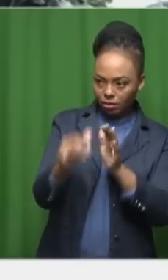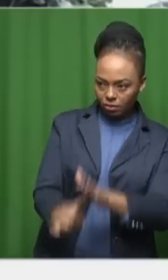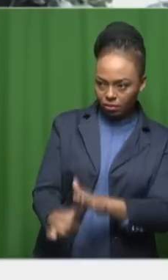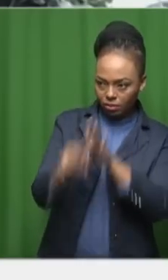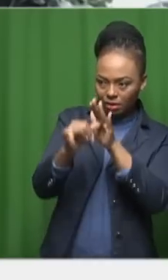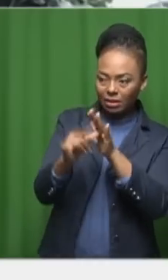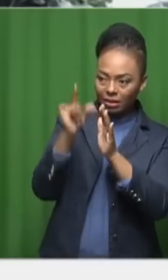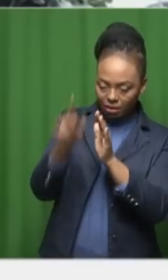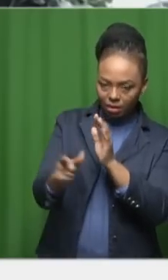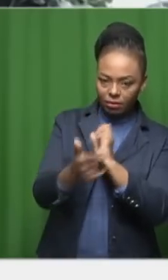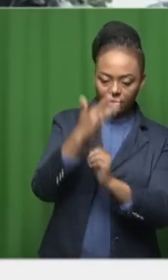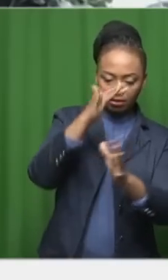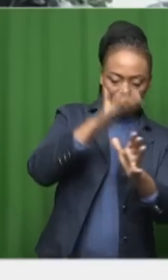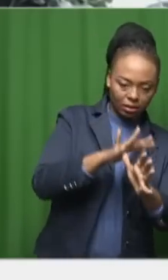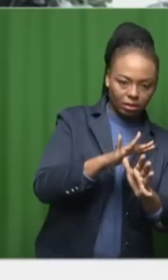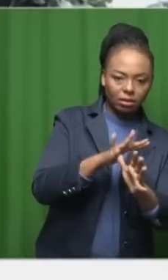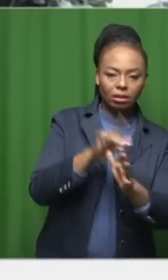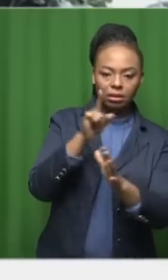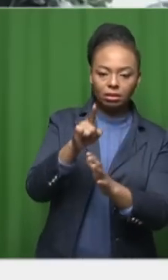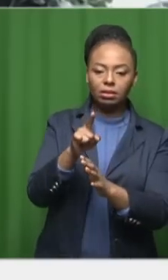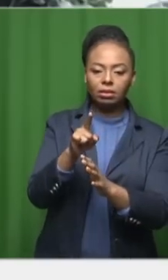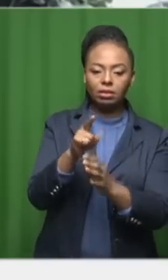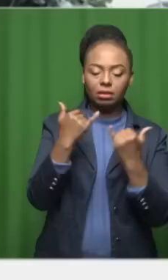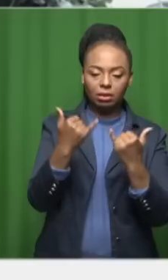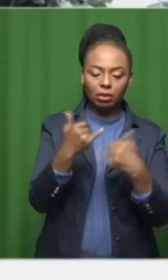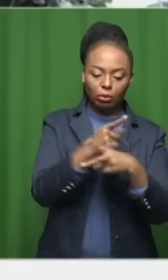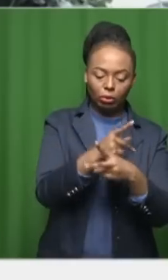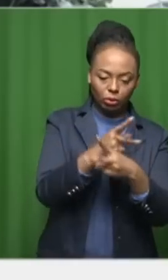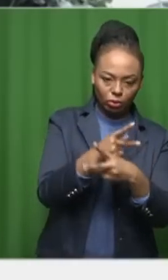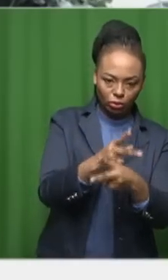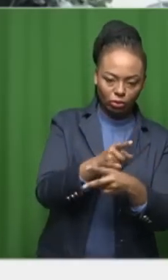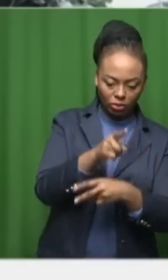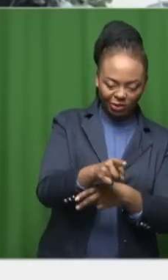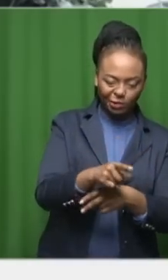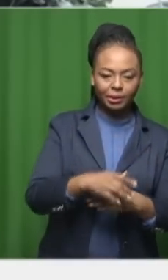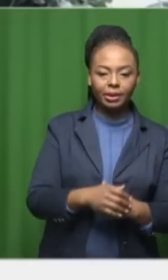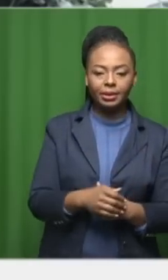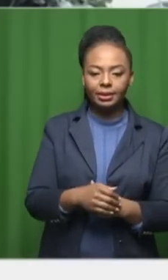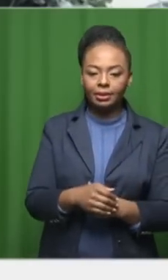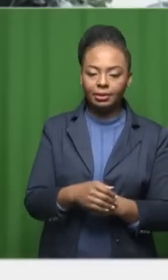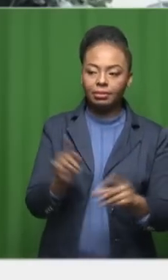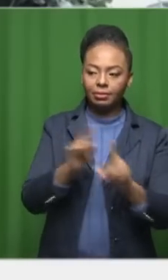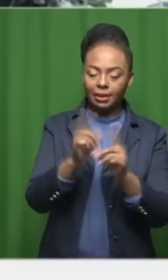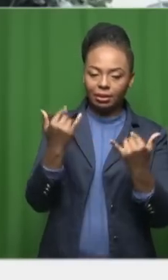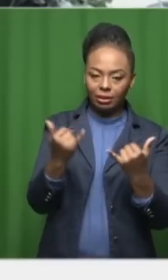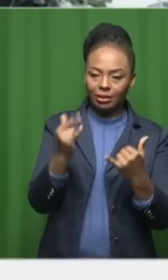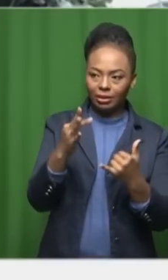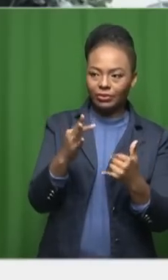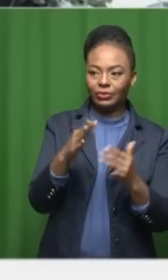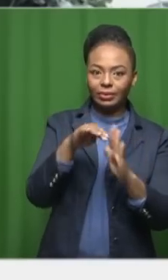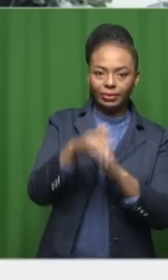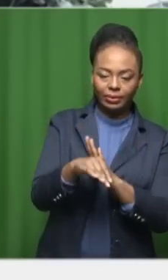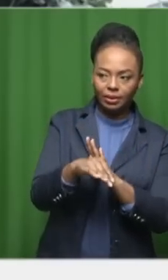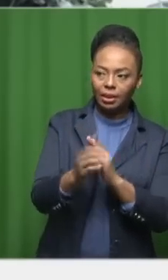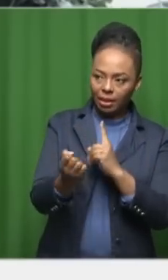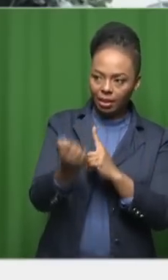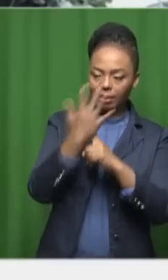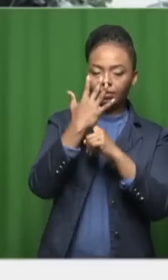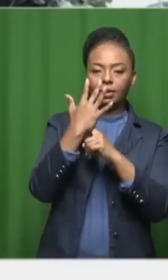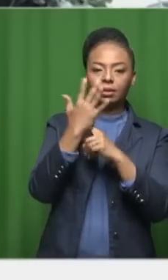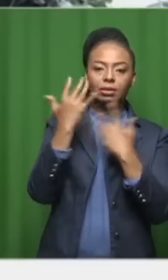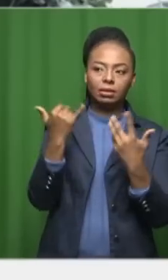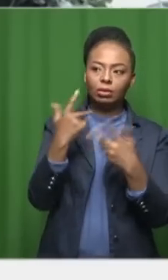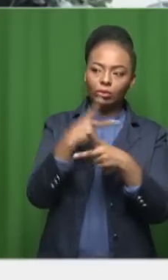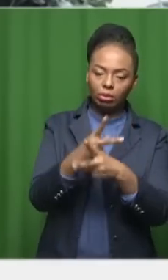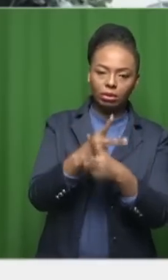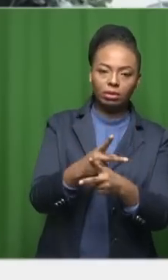play, weighing on producer margins and affecting their ability to produce sustainably. And